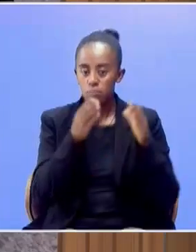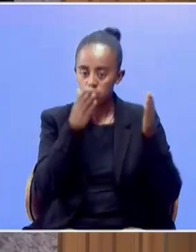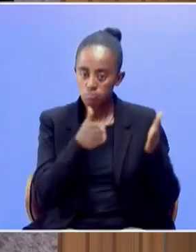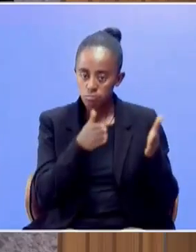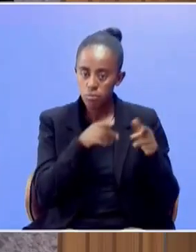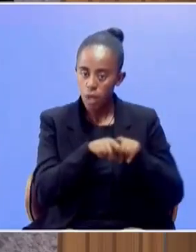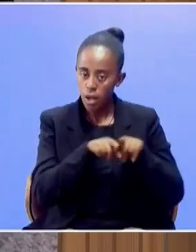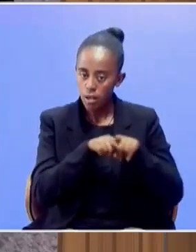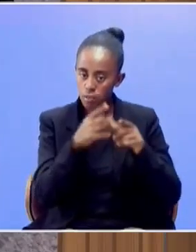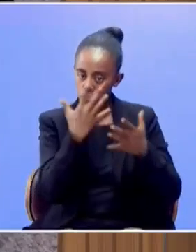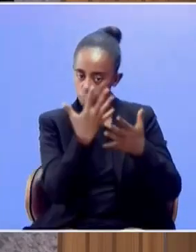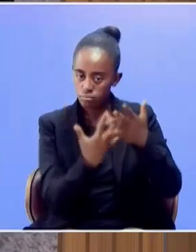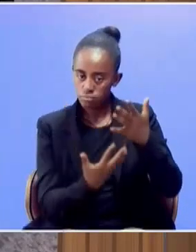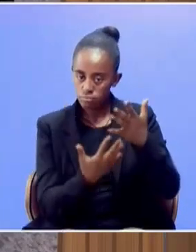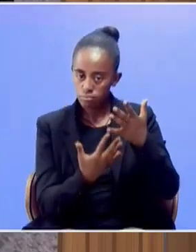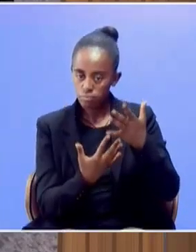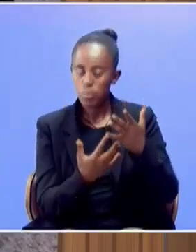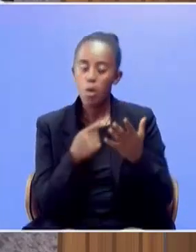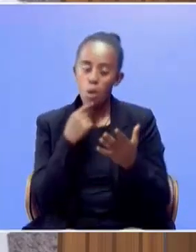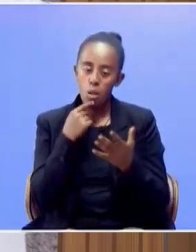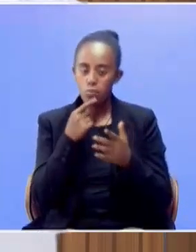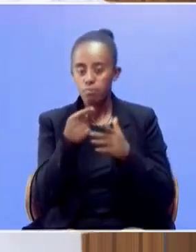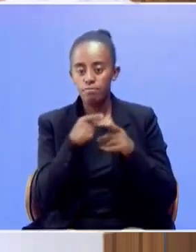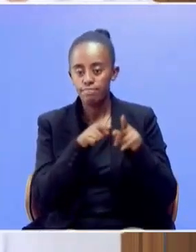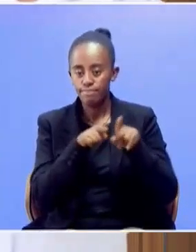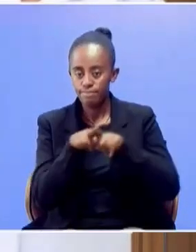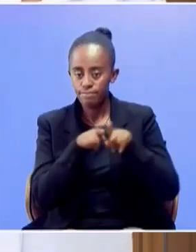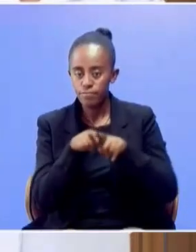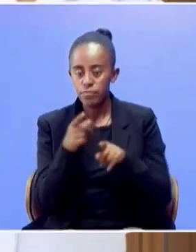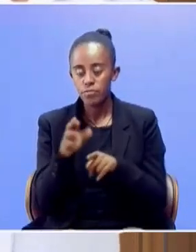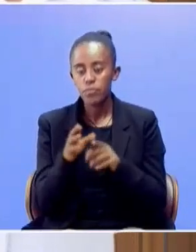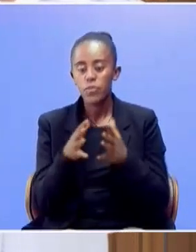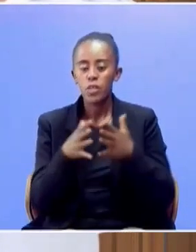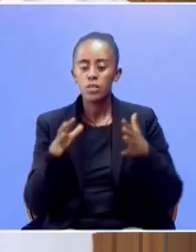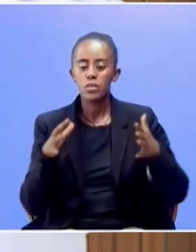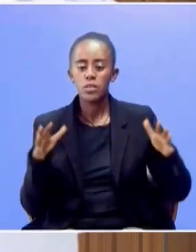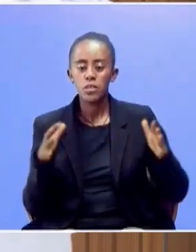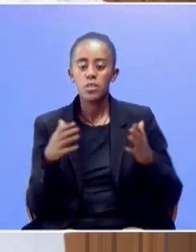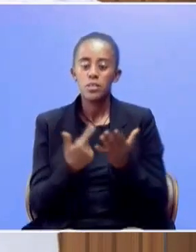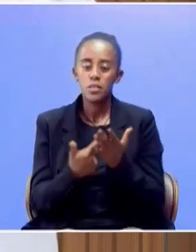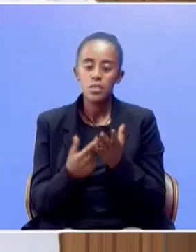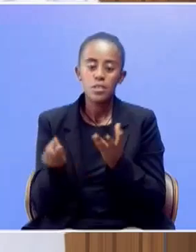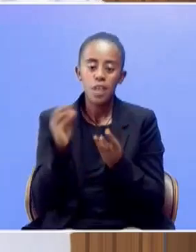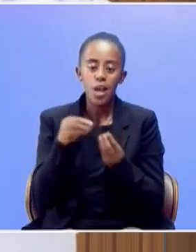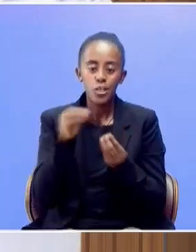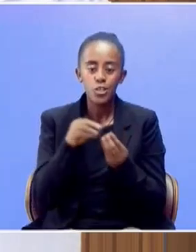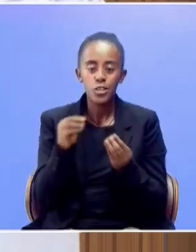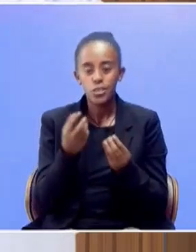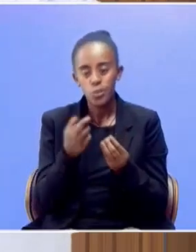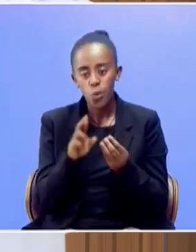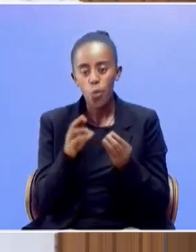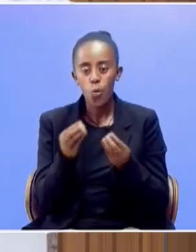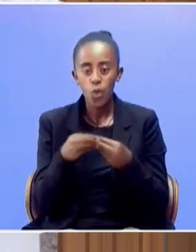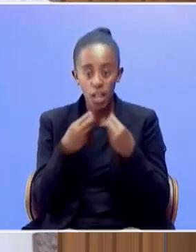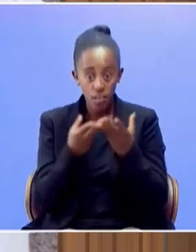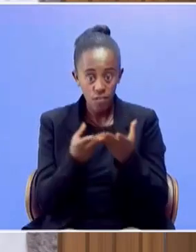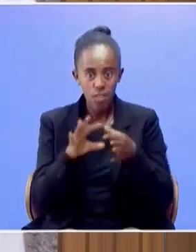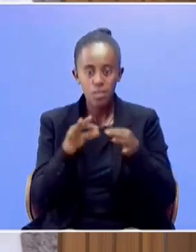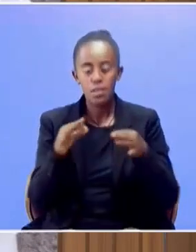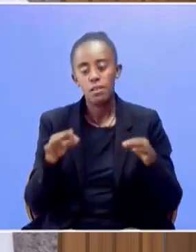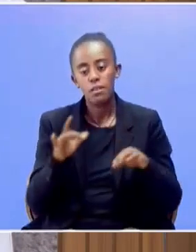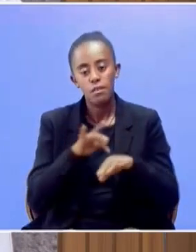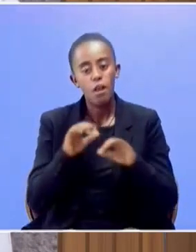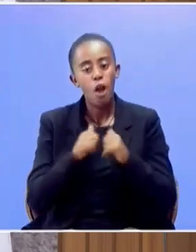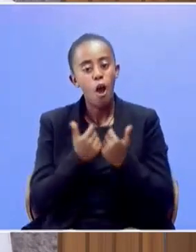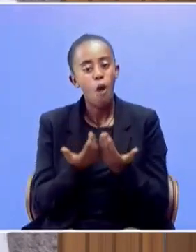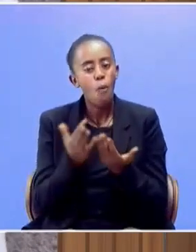phrases and then tell your agreement. You can extend your sentence by adding or by giving a sentence how